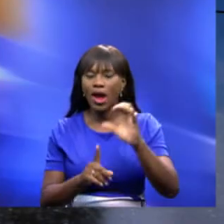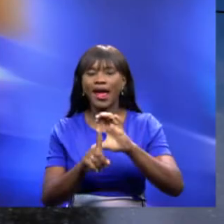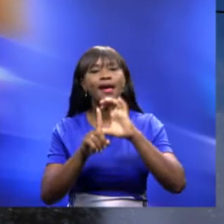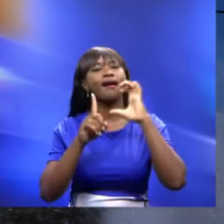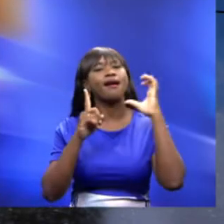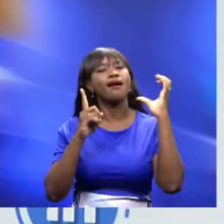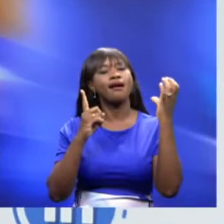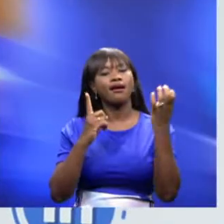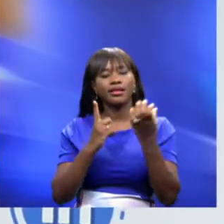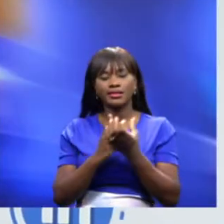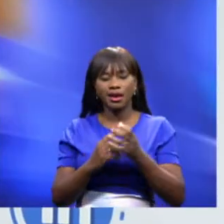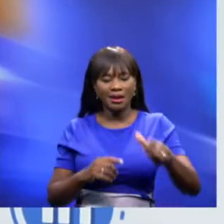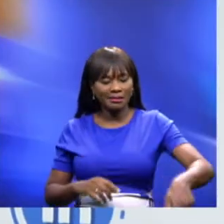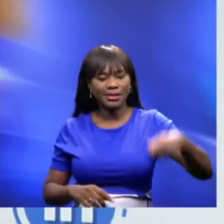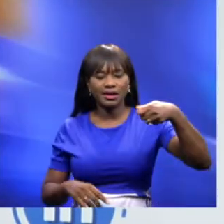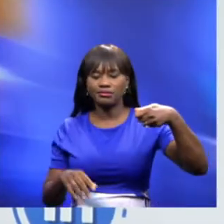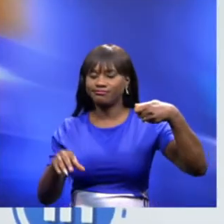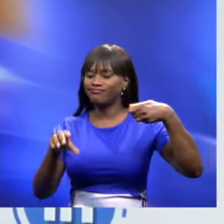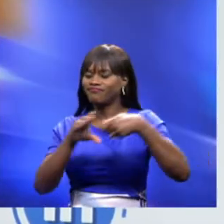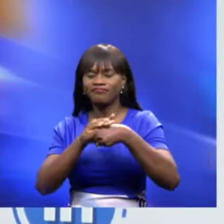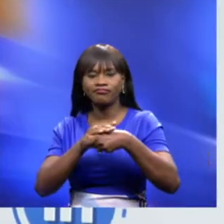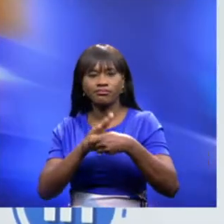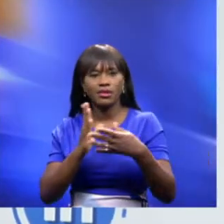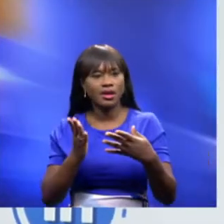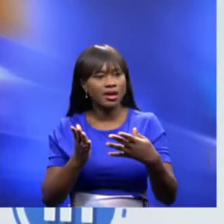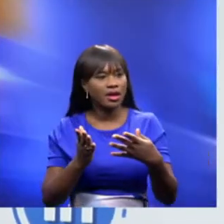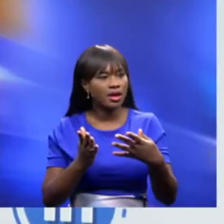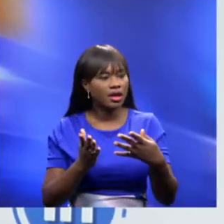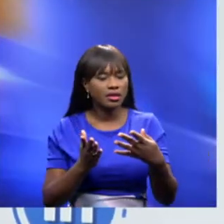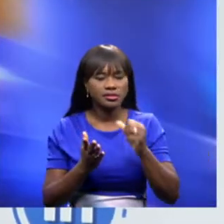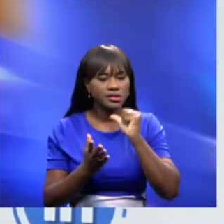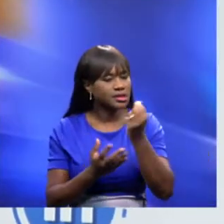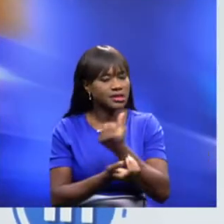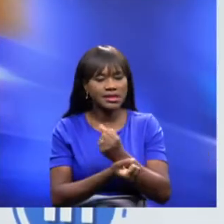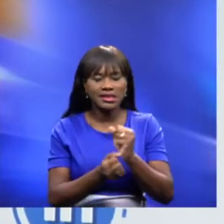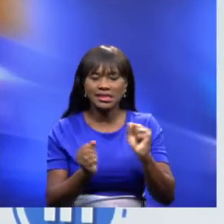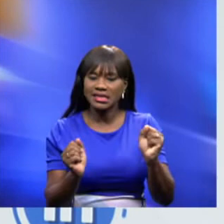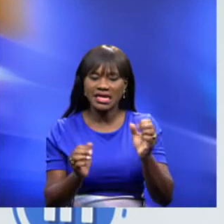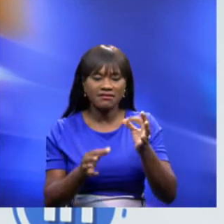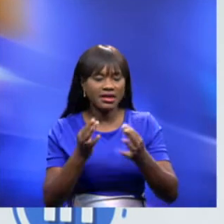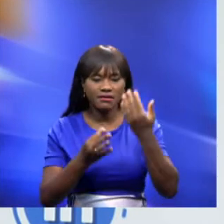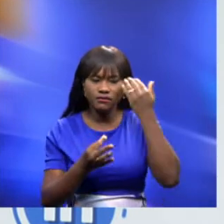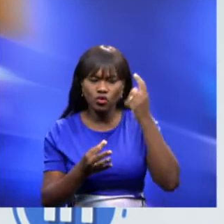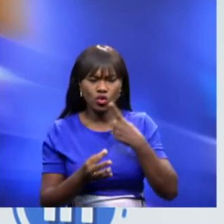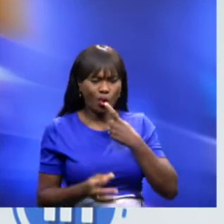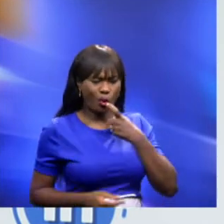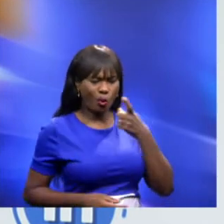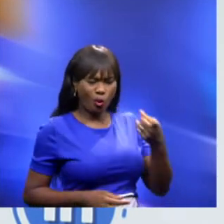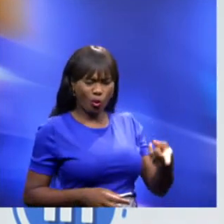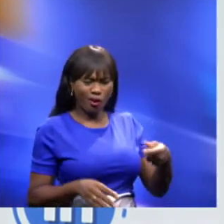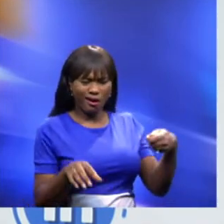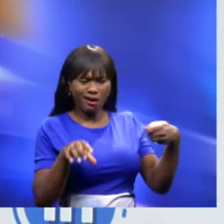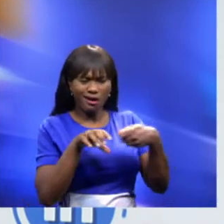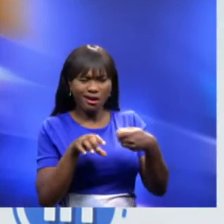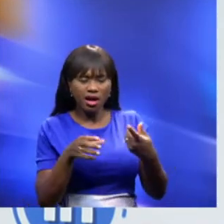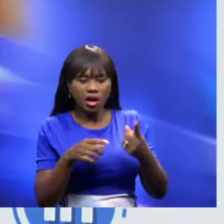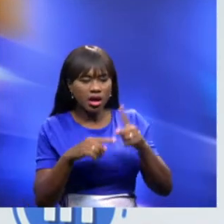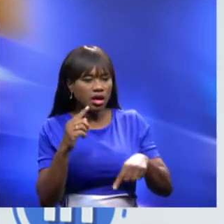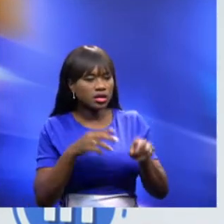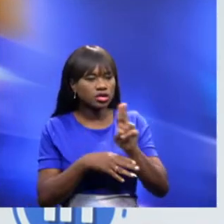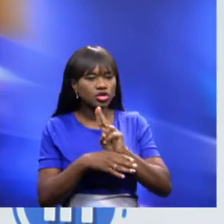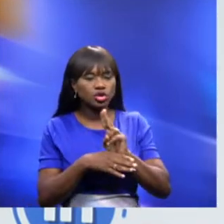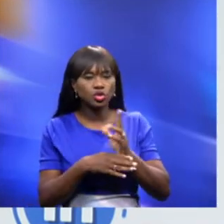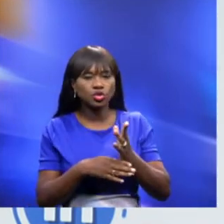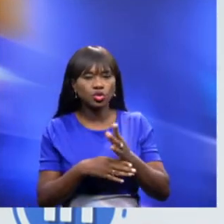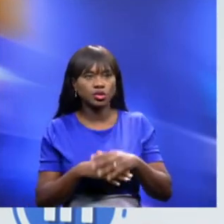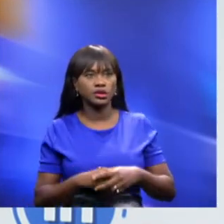And many times, we spoke about the investment side. That's from the technology standpoint, but there's also an